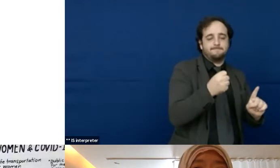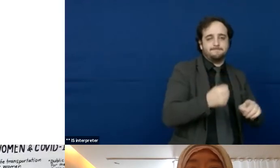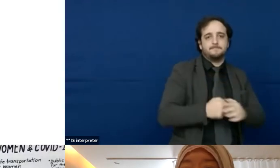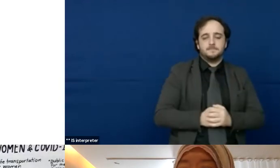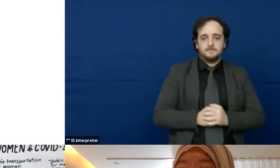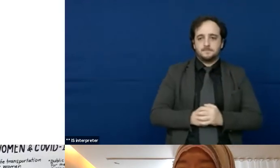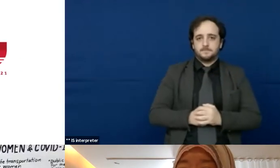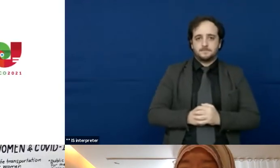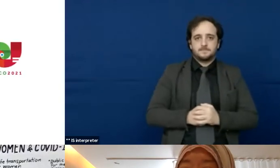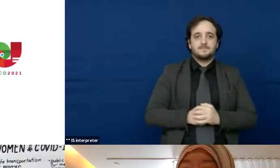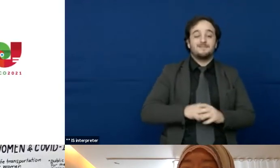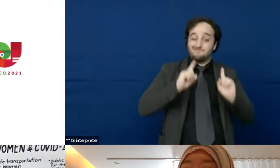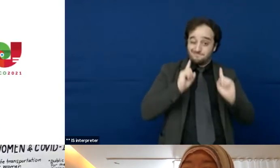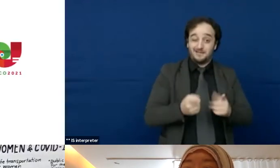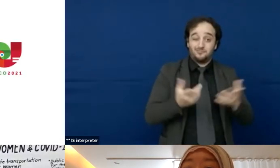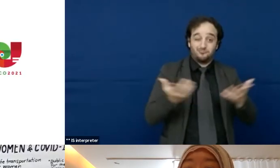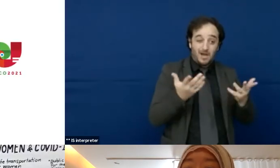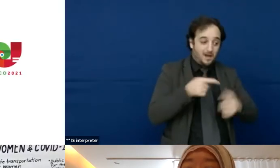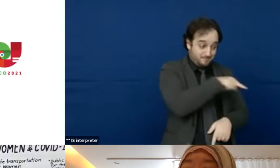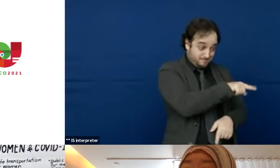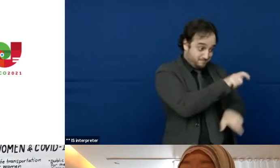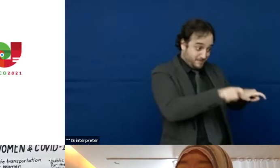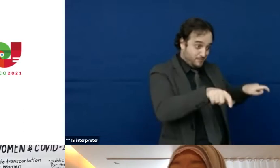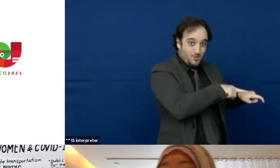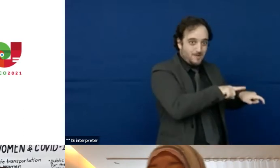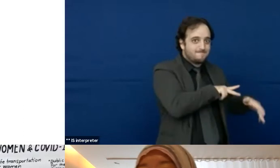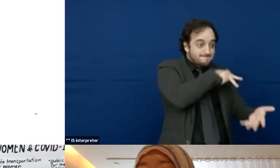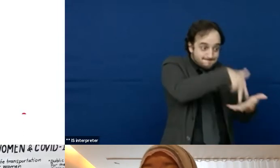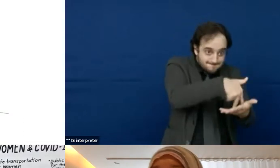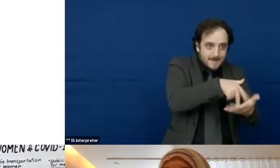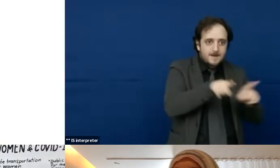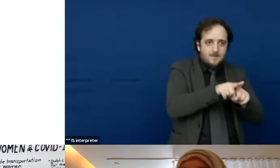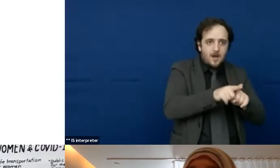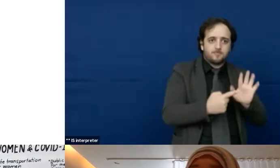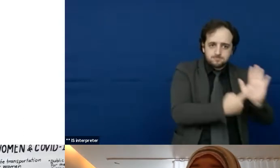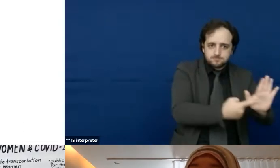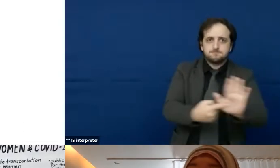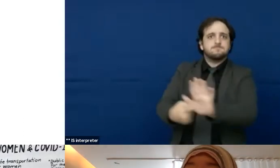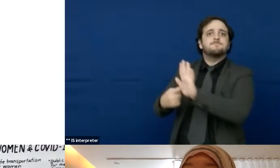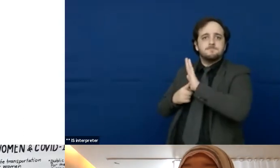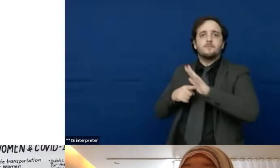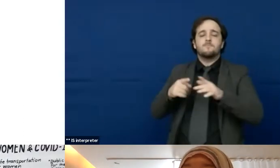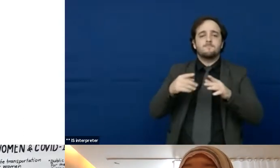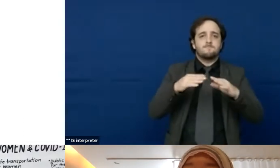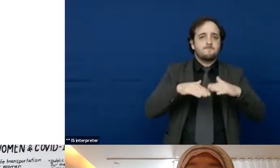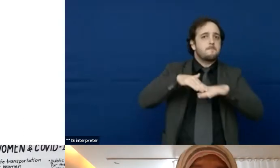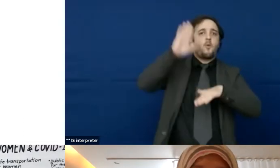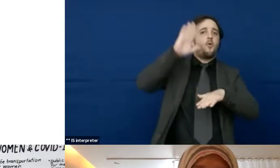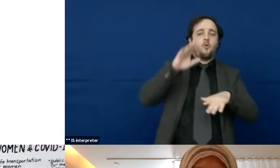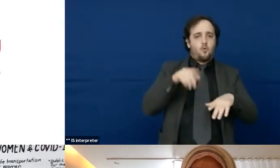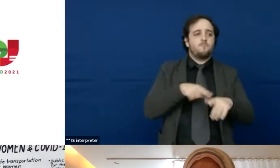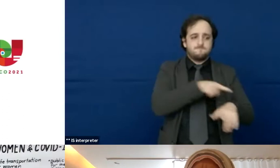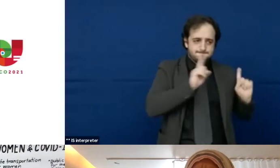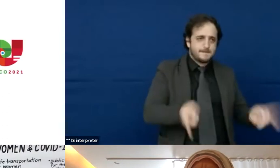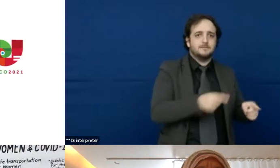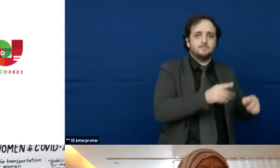of only men voices and promote not just girls and women, but also the weight of